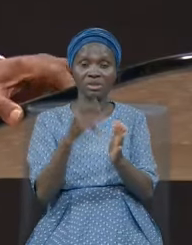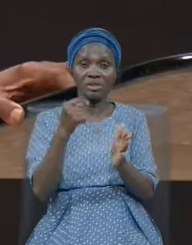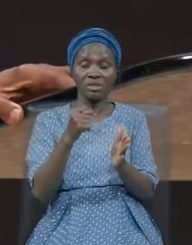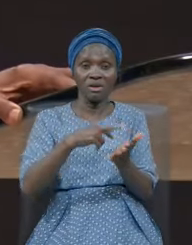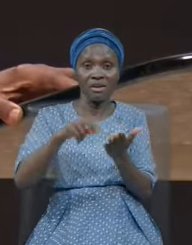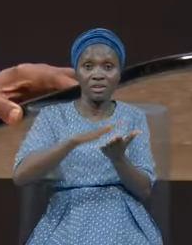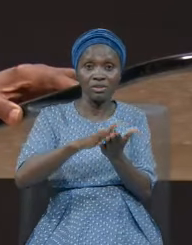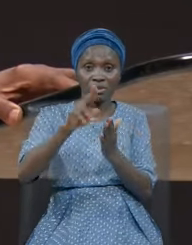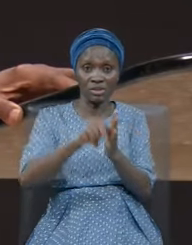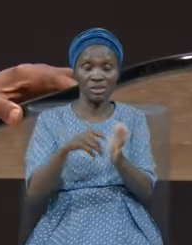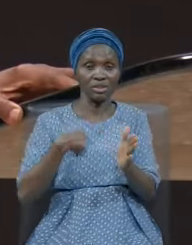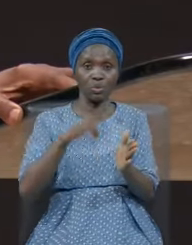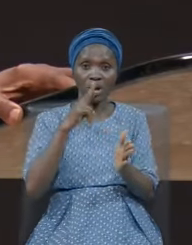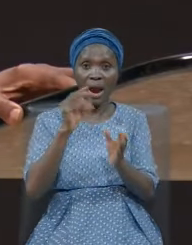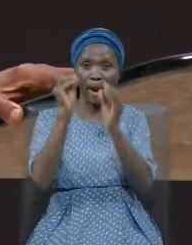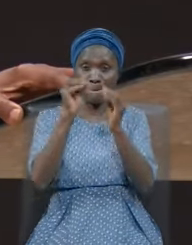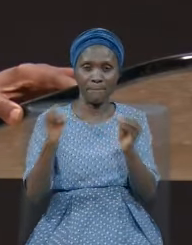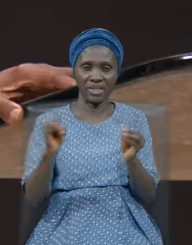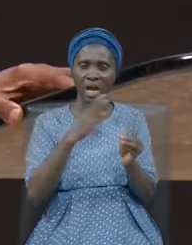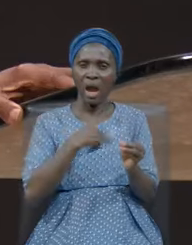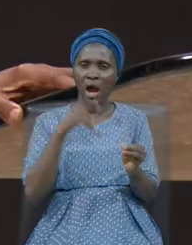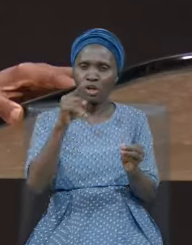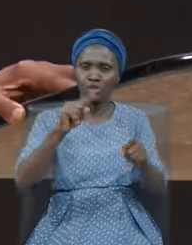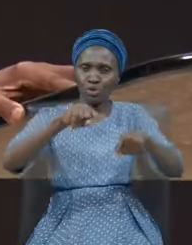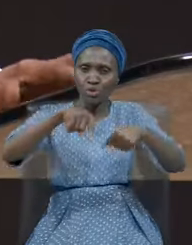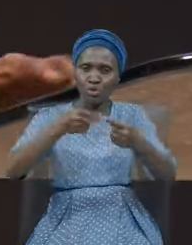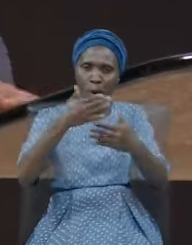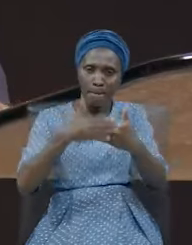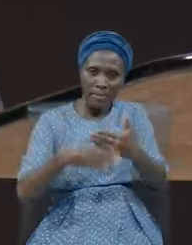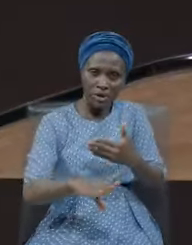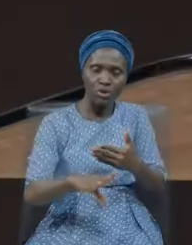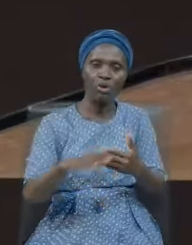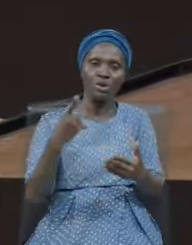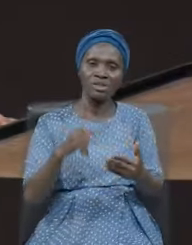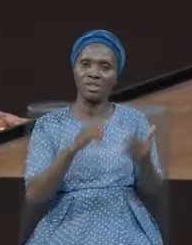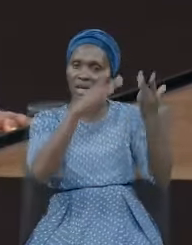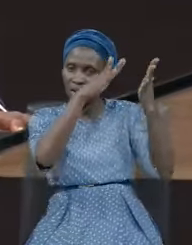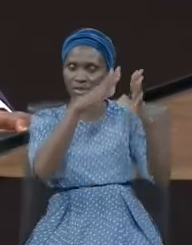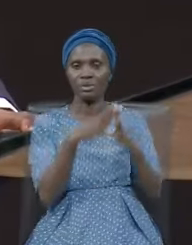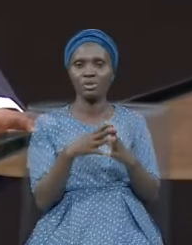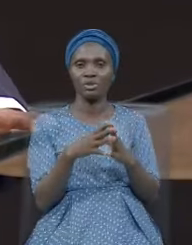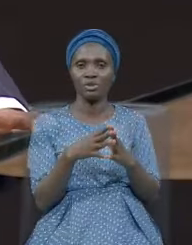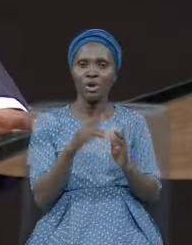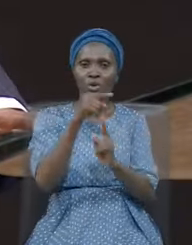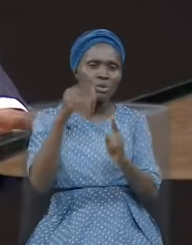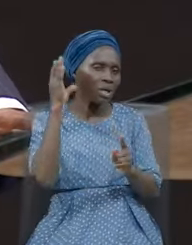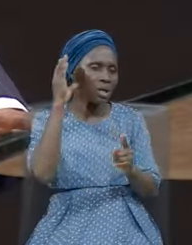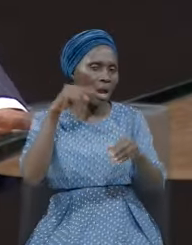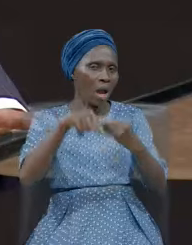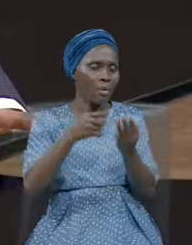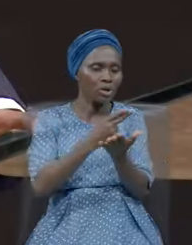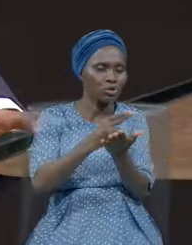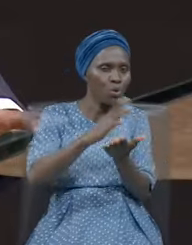expectation. When you hear of holiness, and you know the holiness, outward holiness,